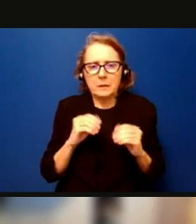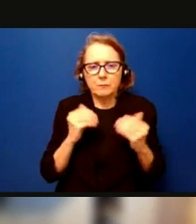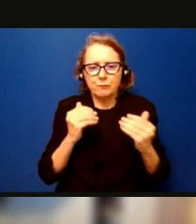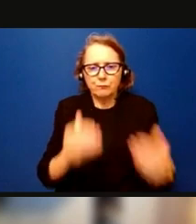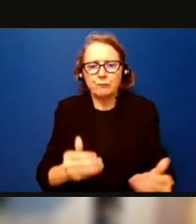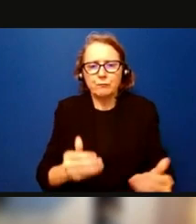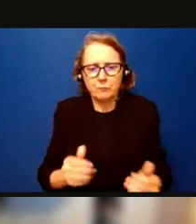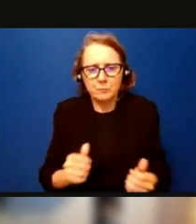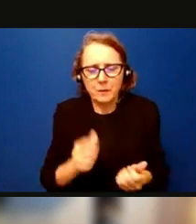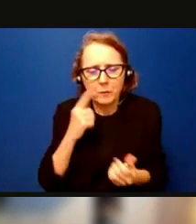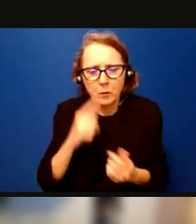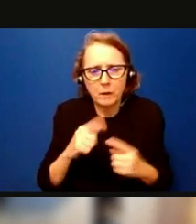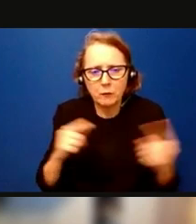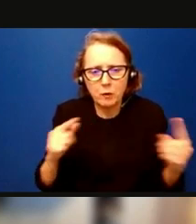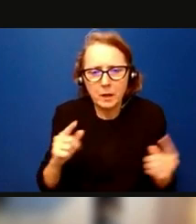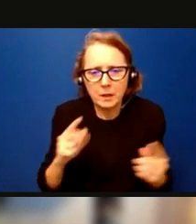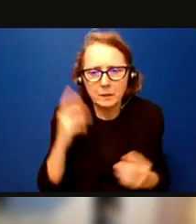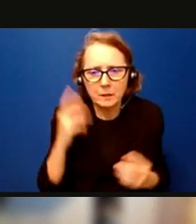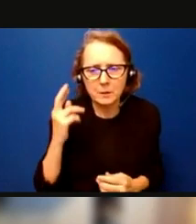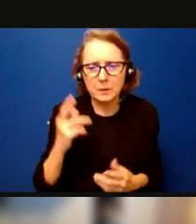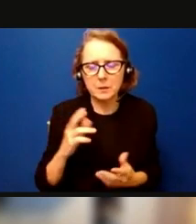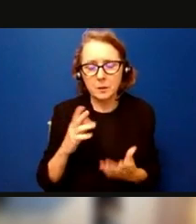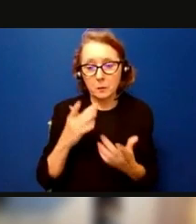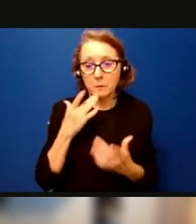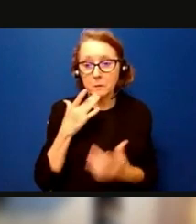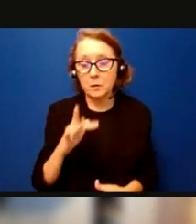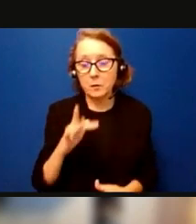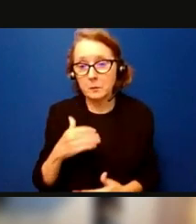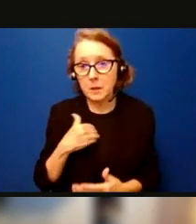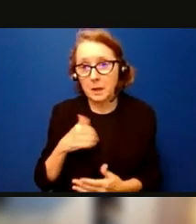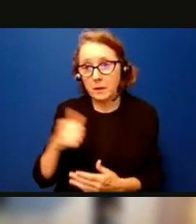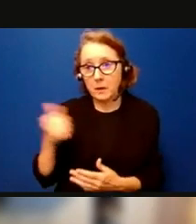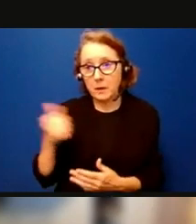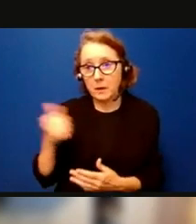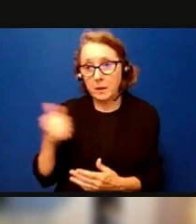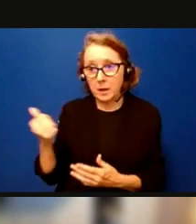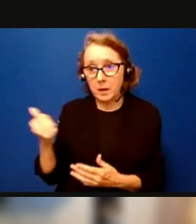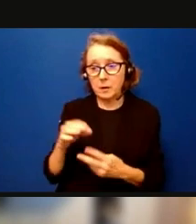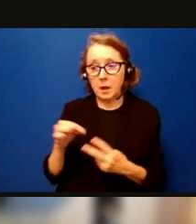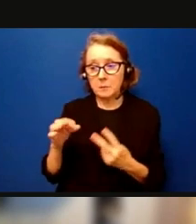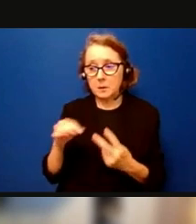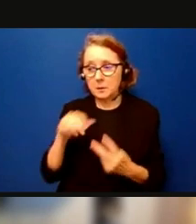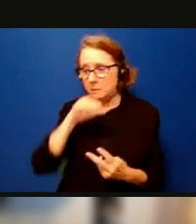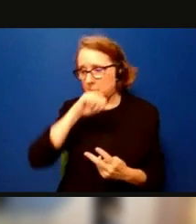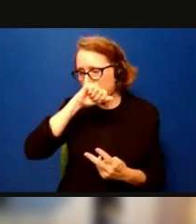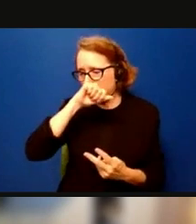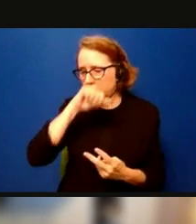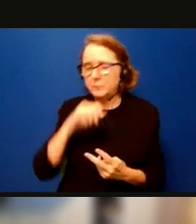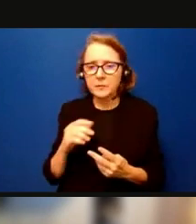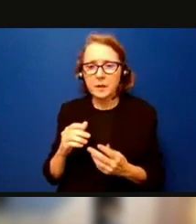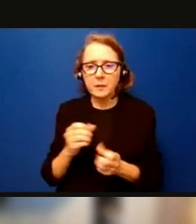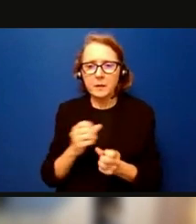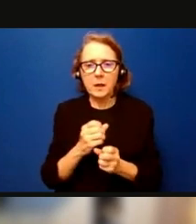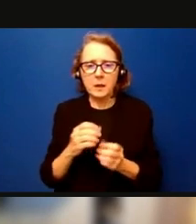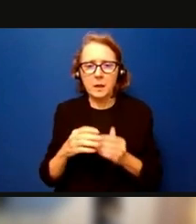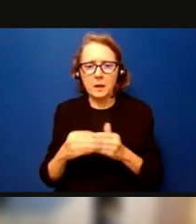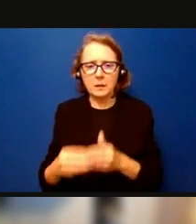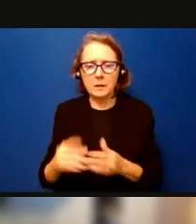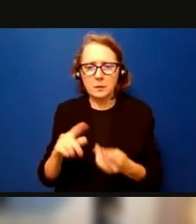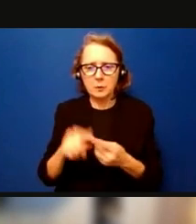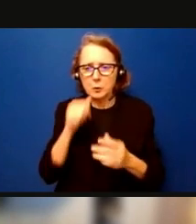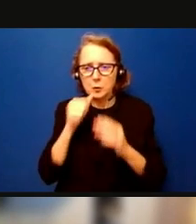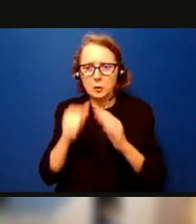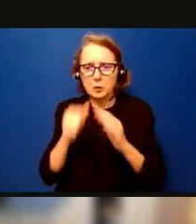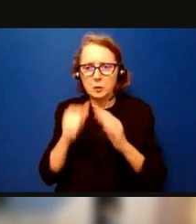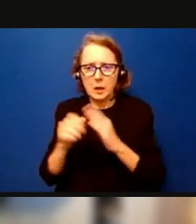of reasons. So, you know, fortunately, we have another option that moves us to sheltering and providing